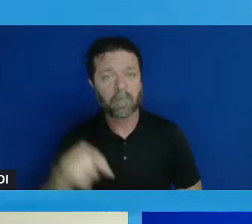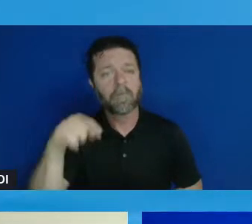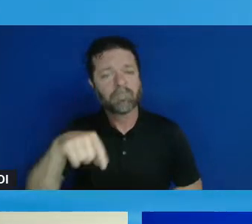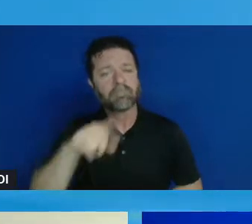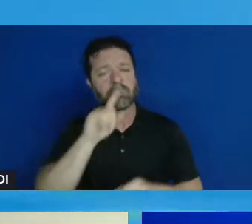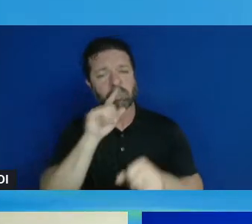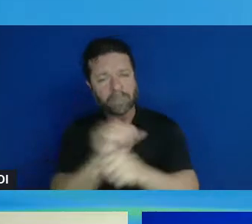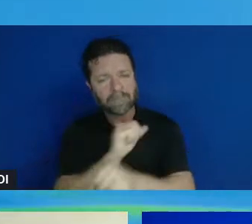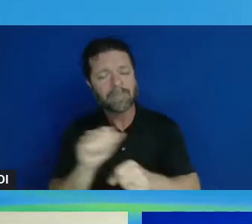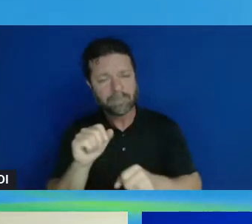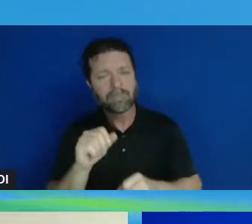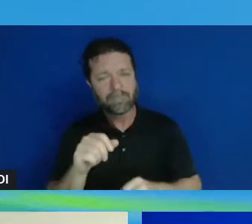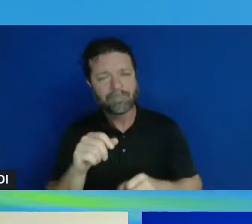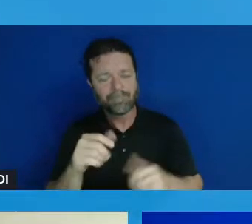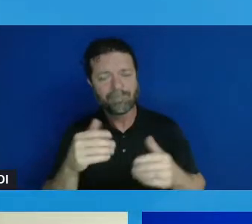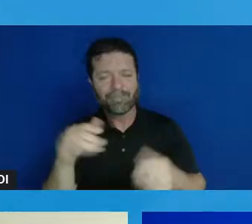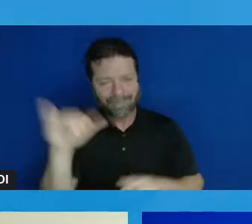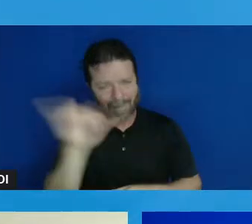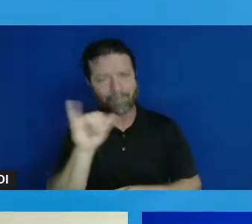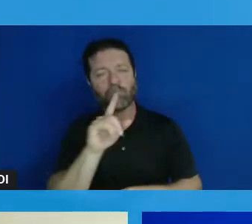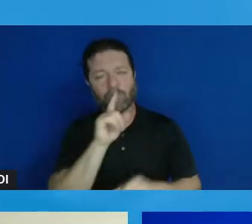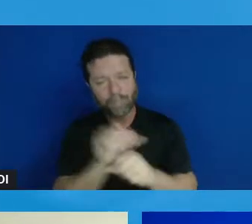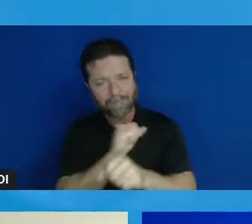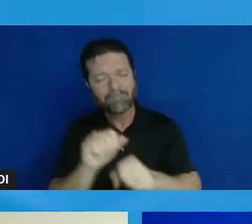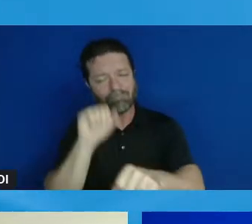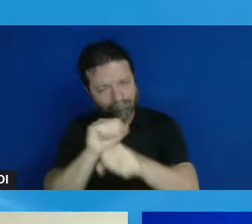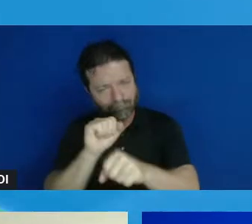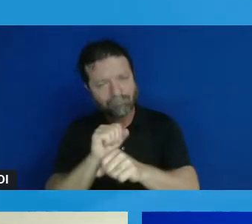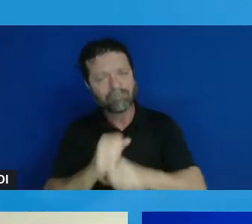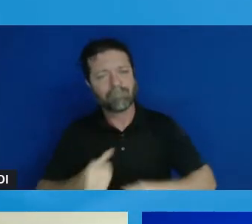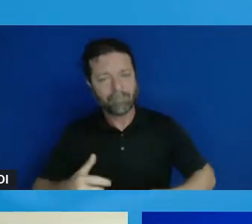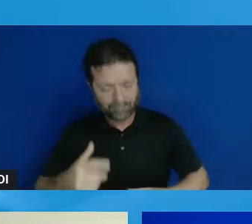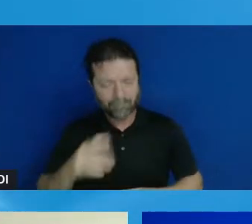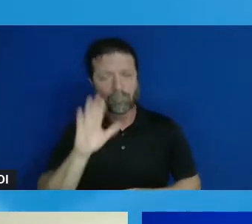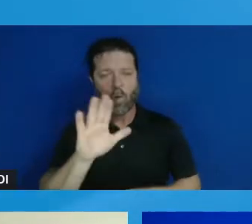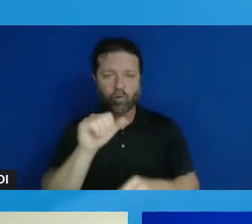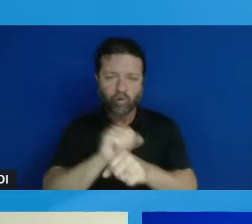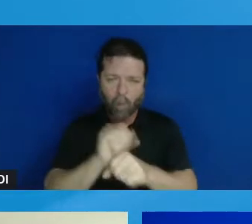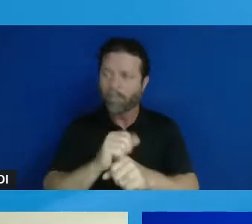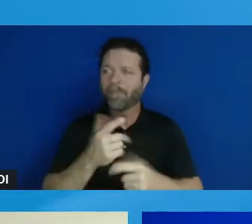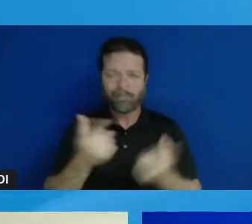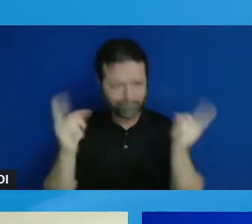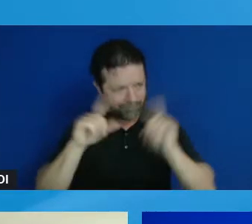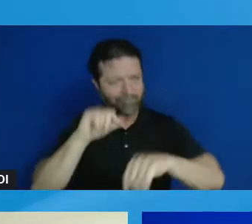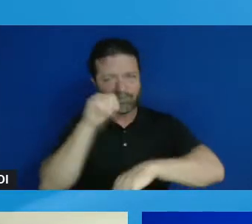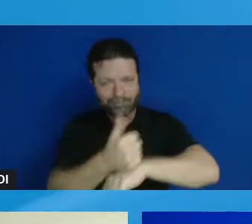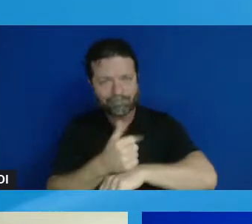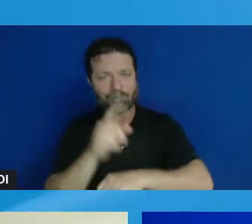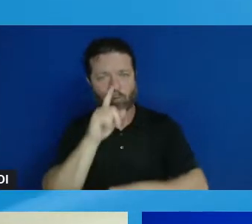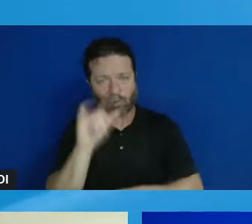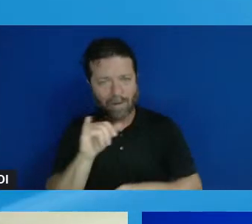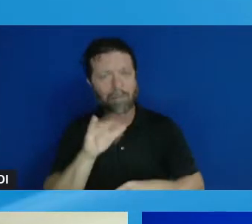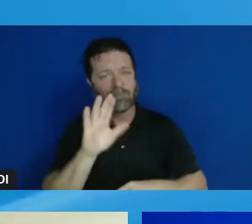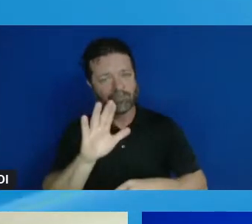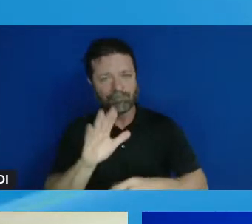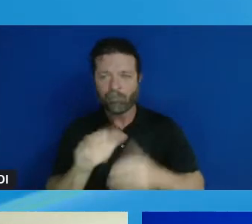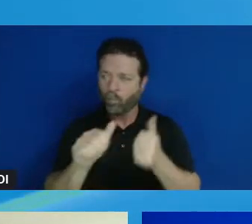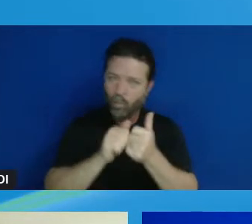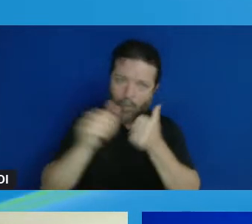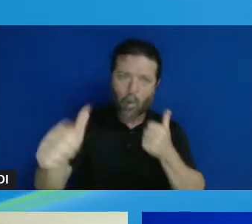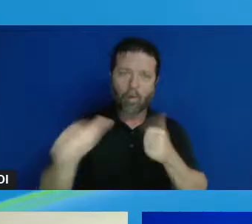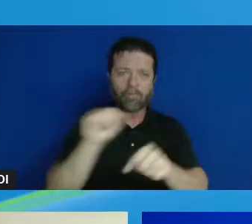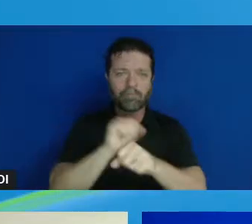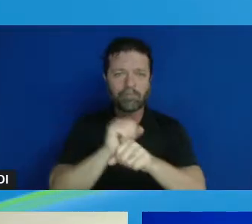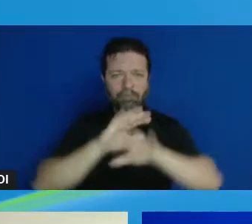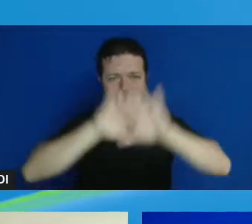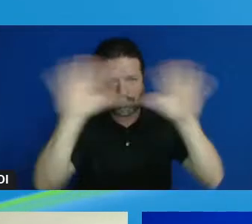is, this is a remote job, so this is essentially you're setting up like a remote place of what would be an office, right?